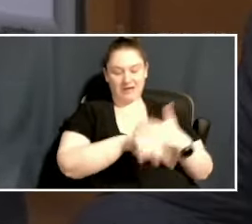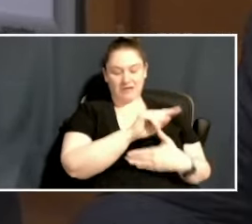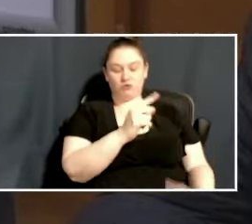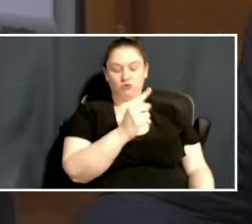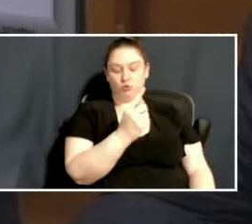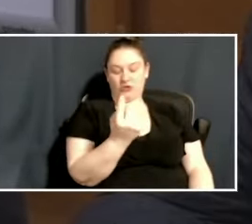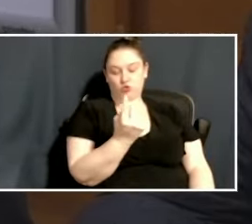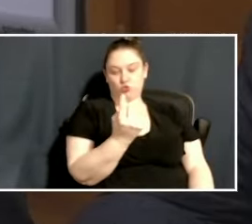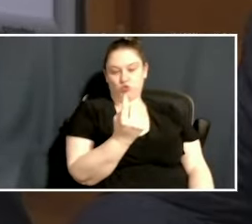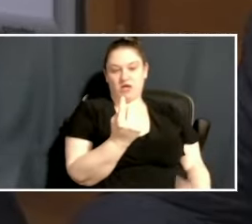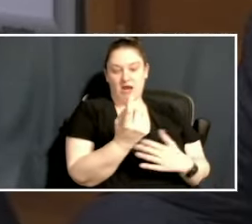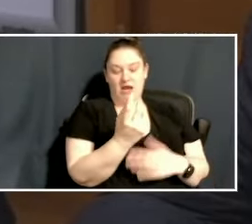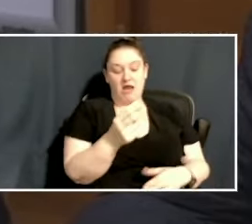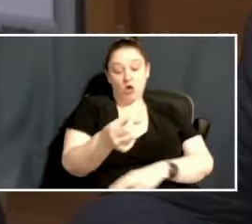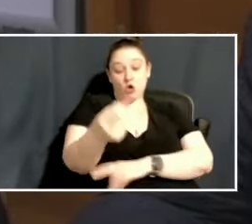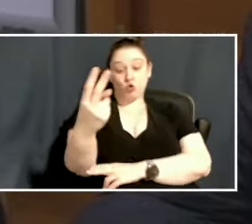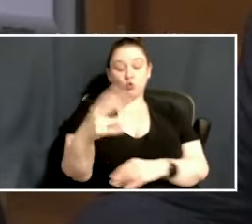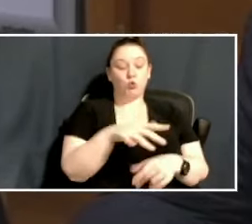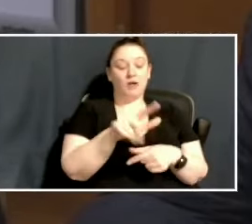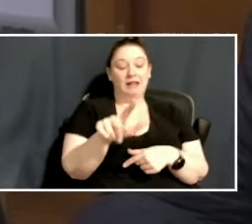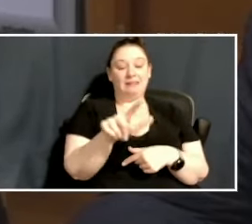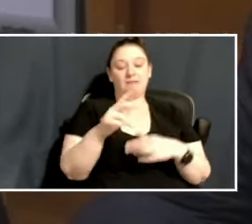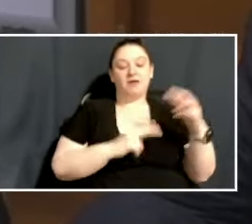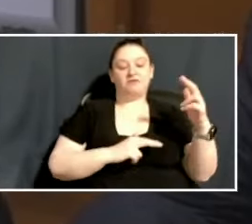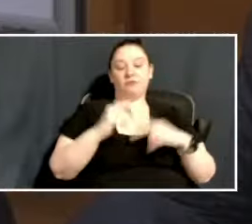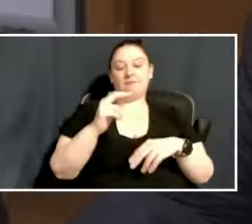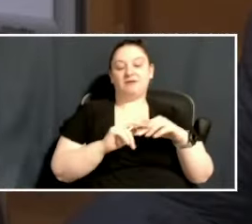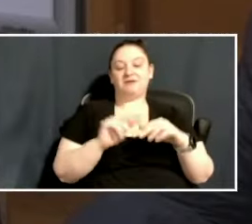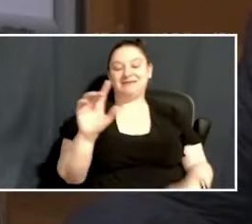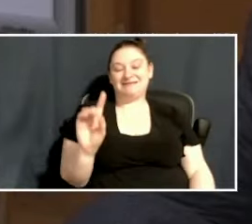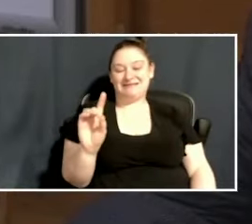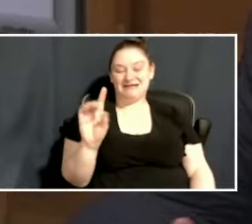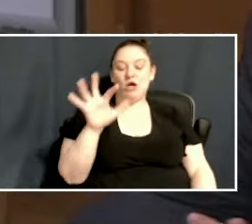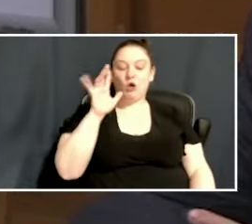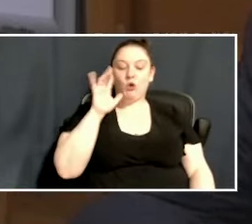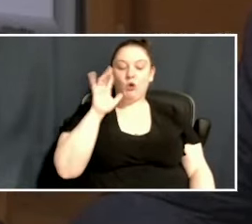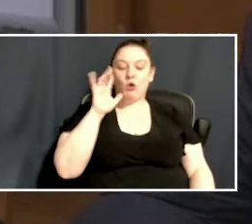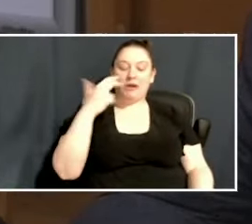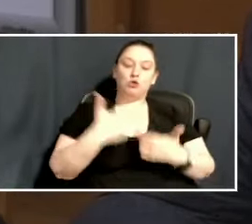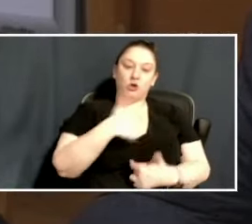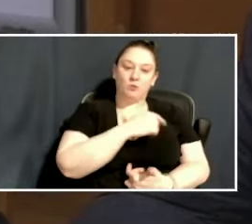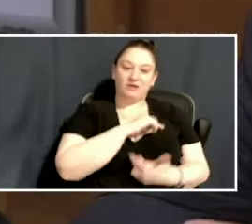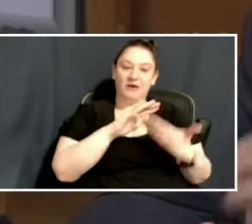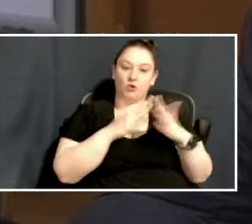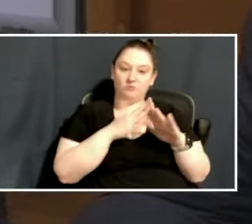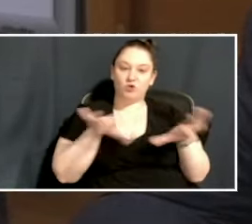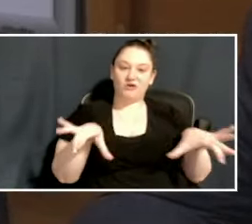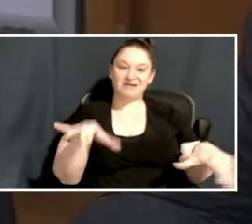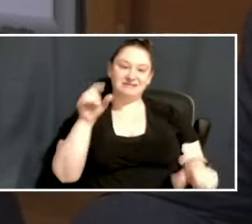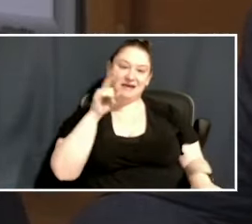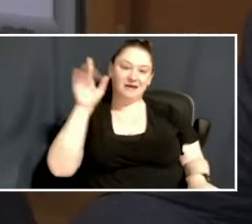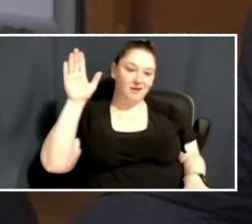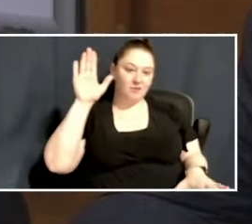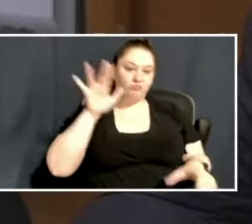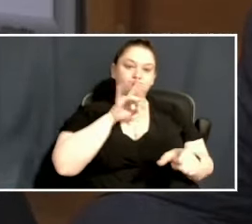D, where we are going to join with our community and take the pledge together. And there will